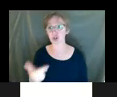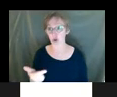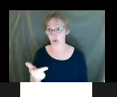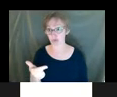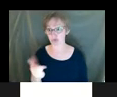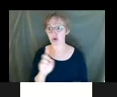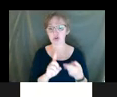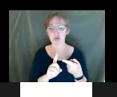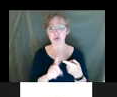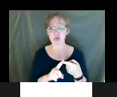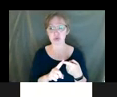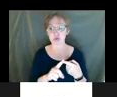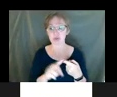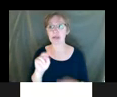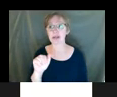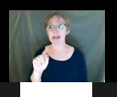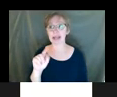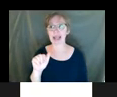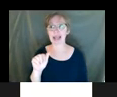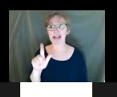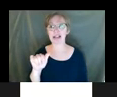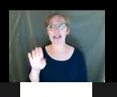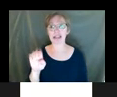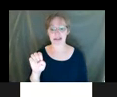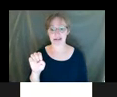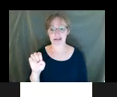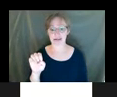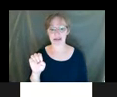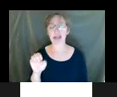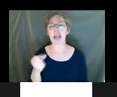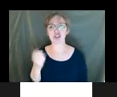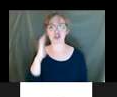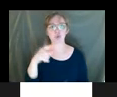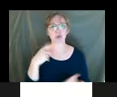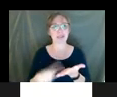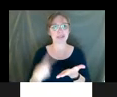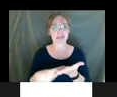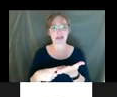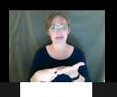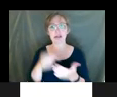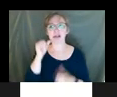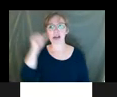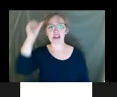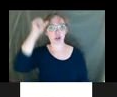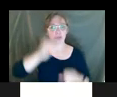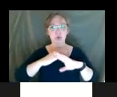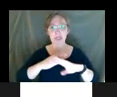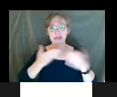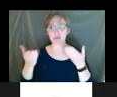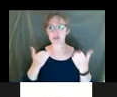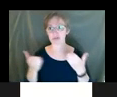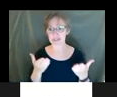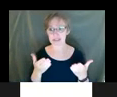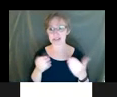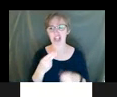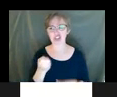to Natalie as she discusses Adult Protective Services. And she's going to take my